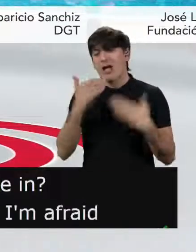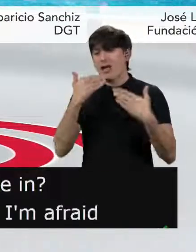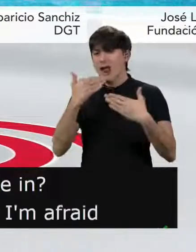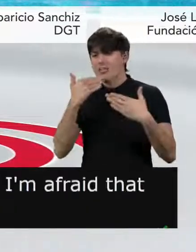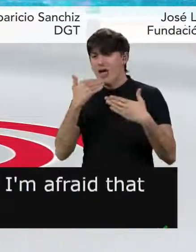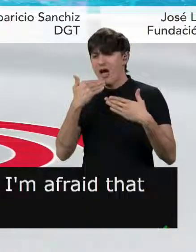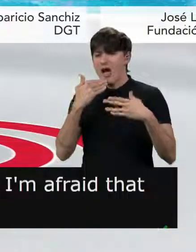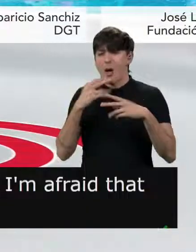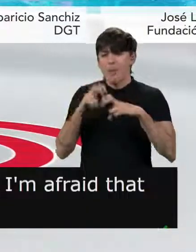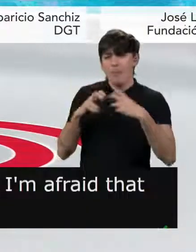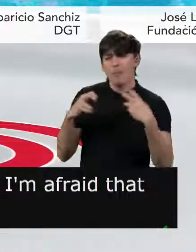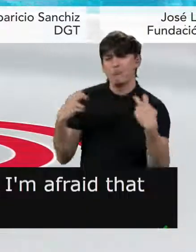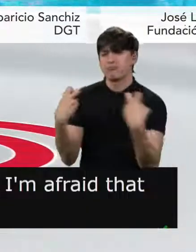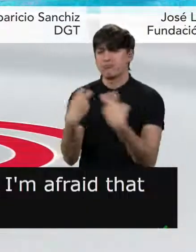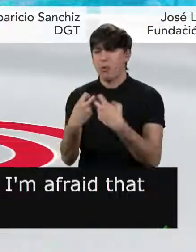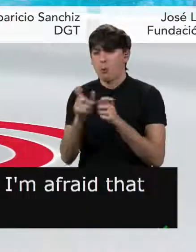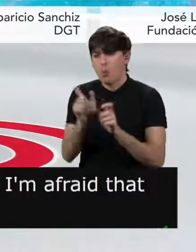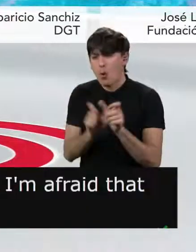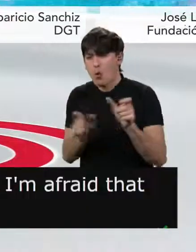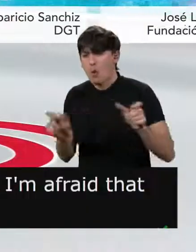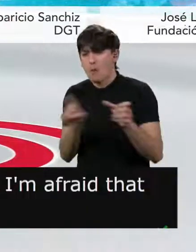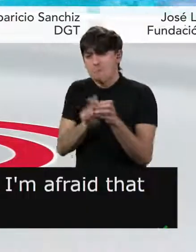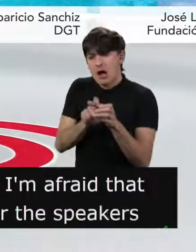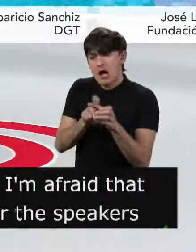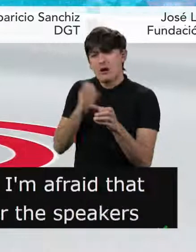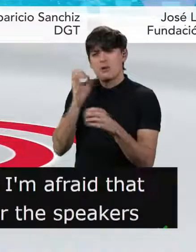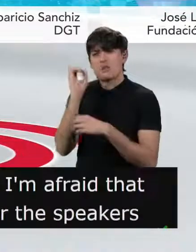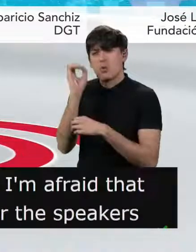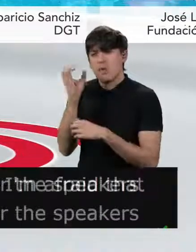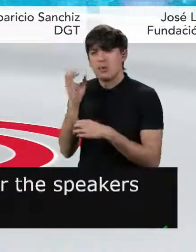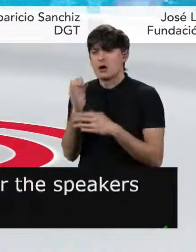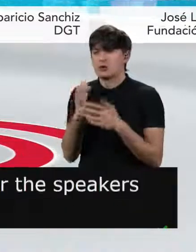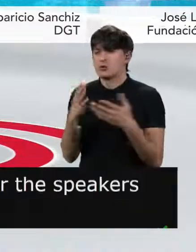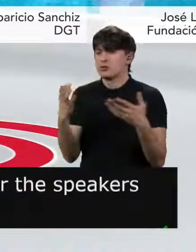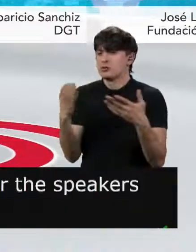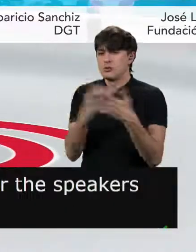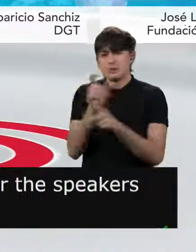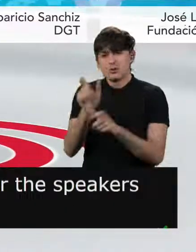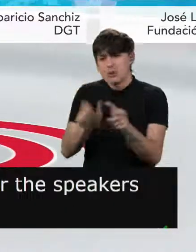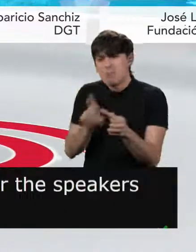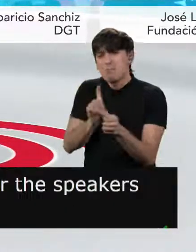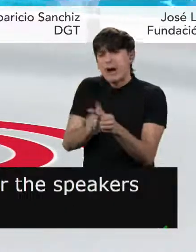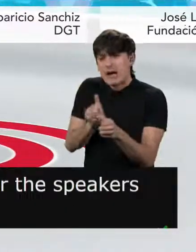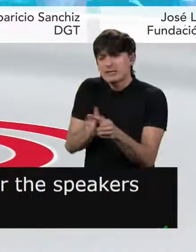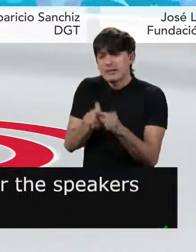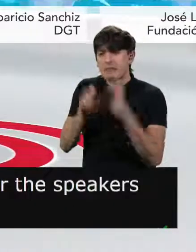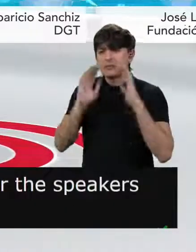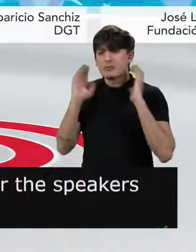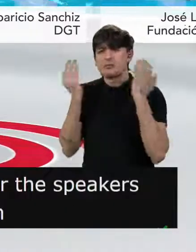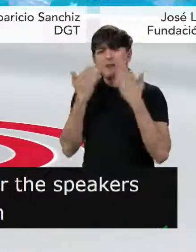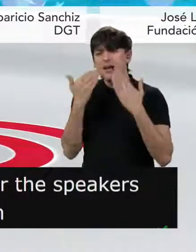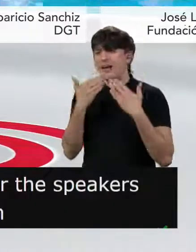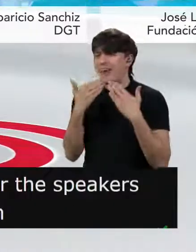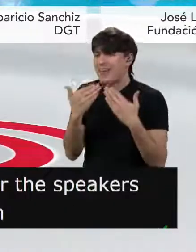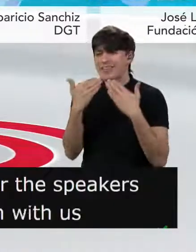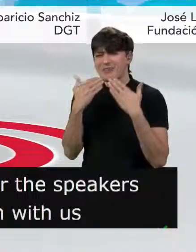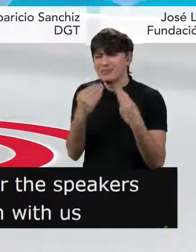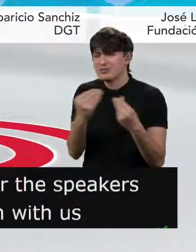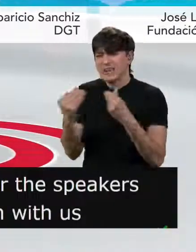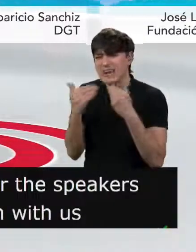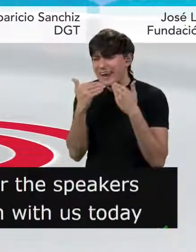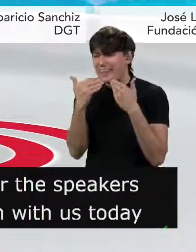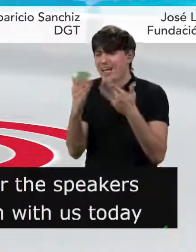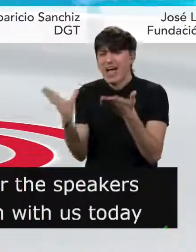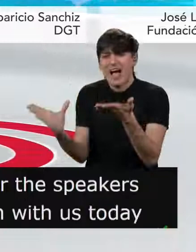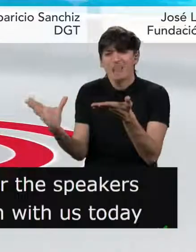for the speakers today and to all of the participants that have been with us today and throughout the Congress.